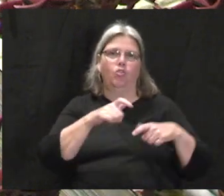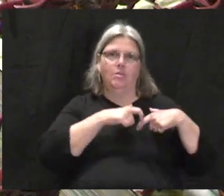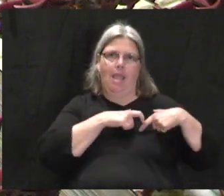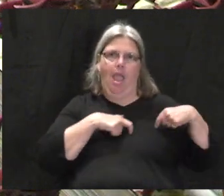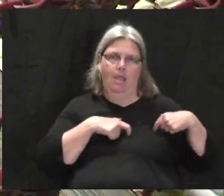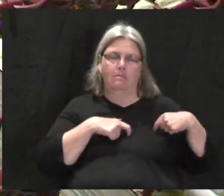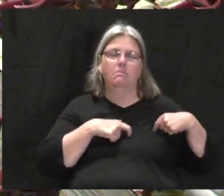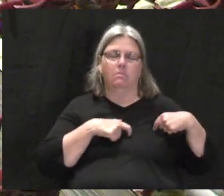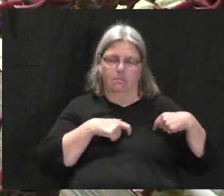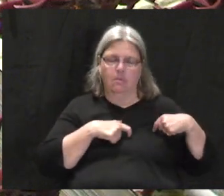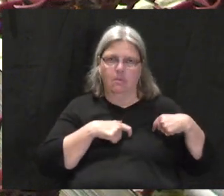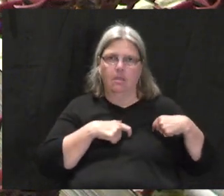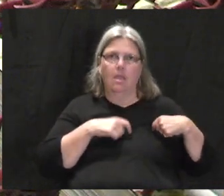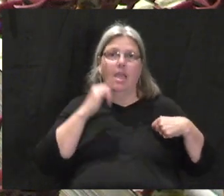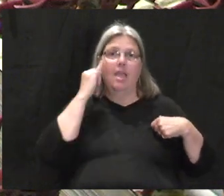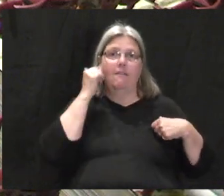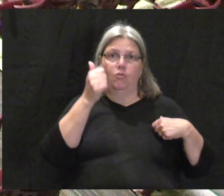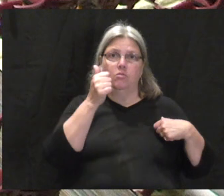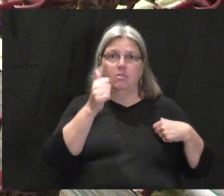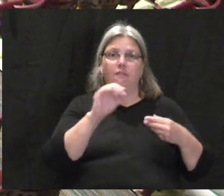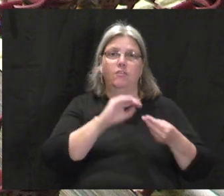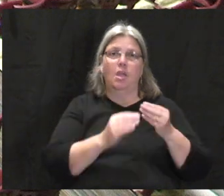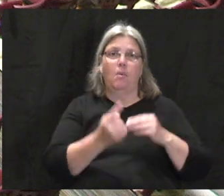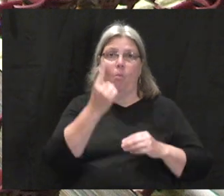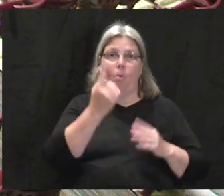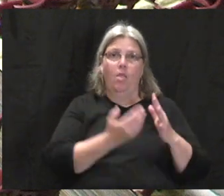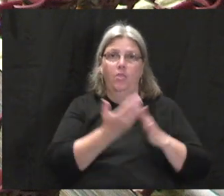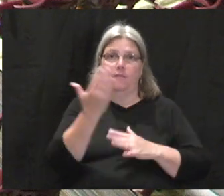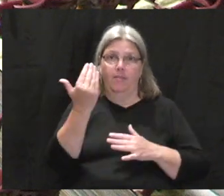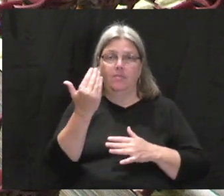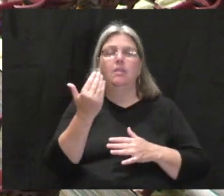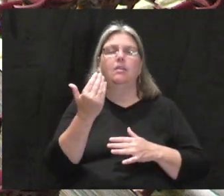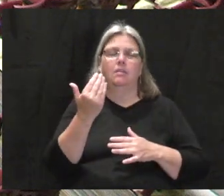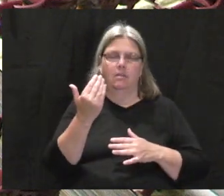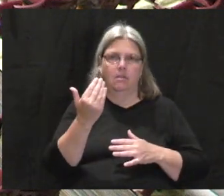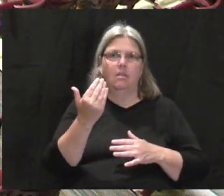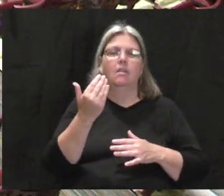move quite yet. Well, that was a principal, he can move. Your